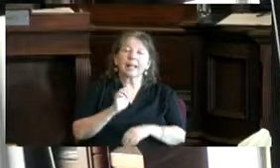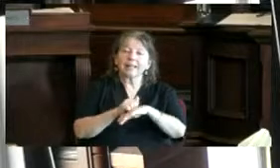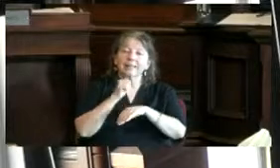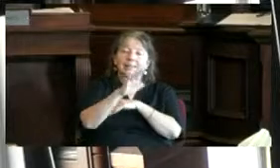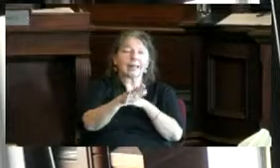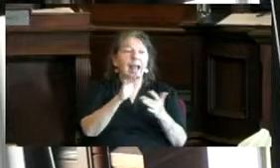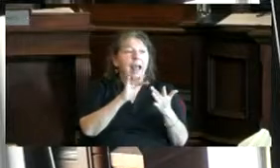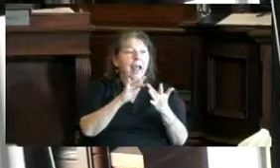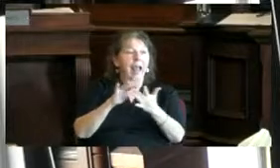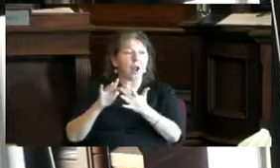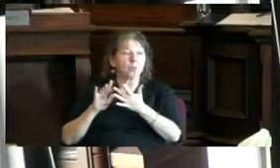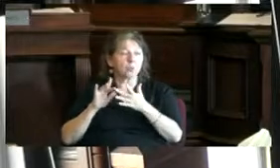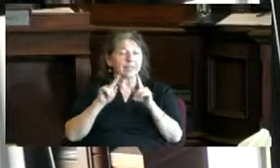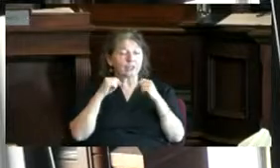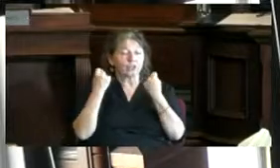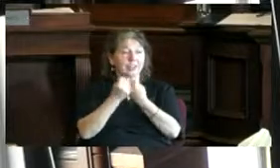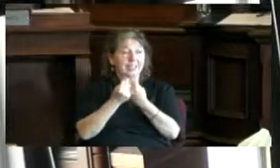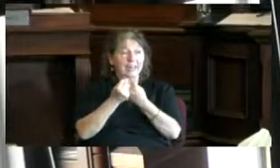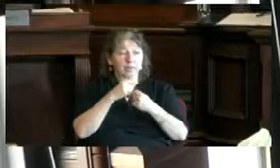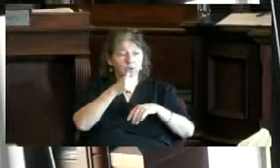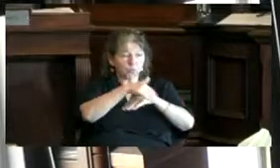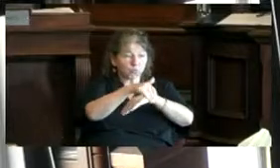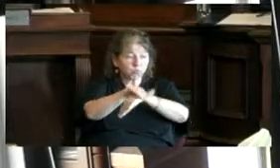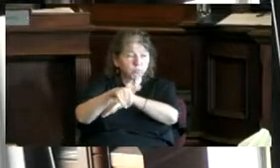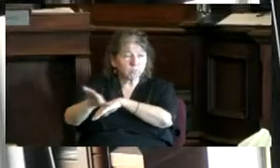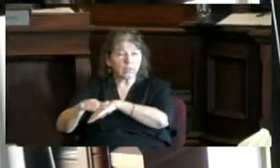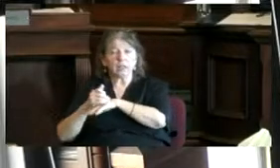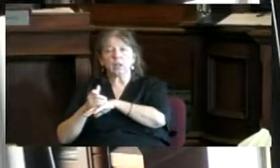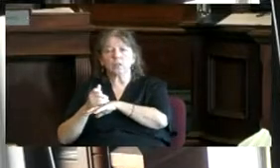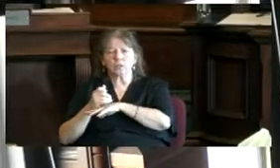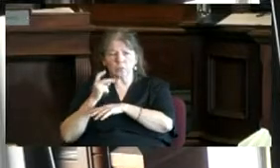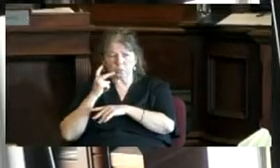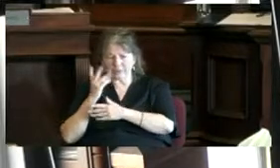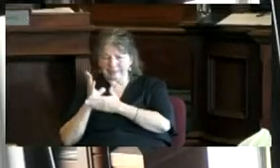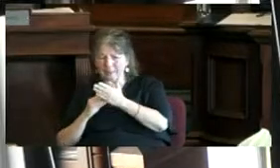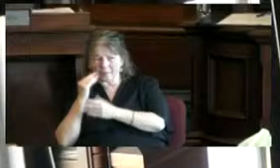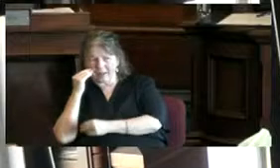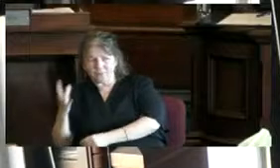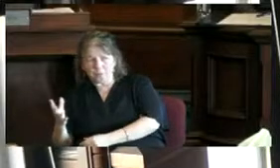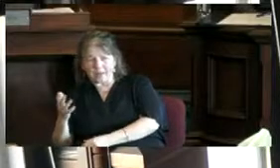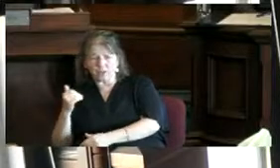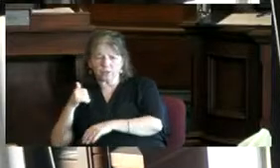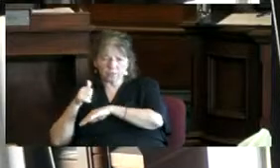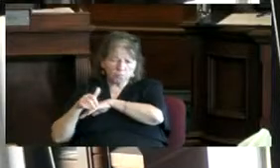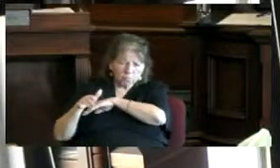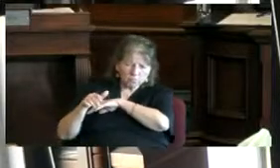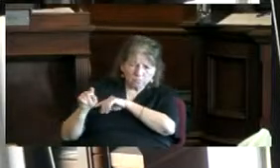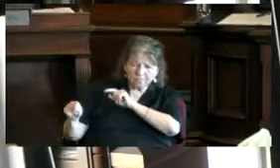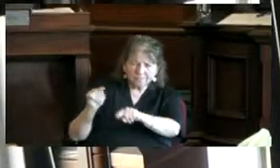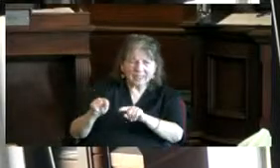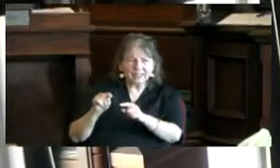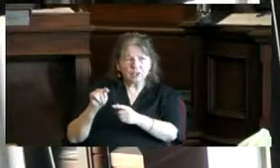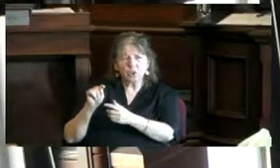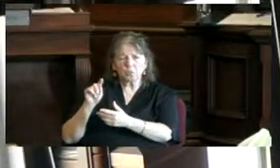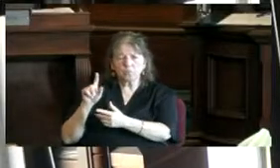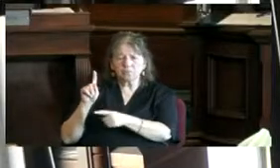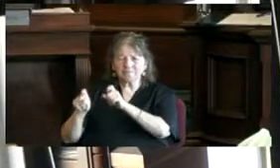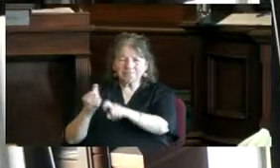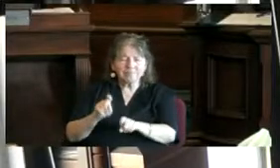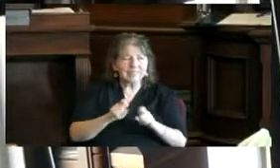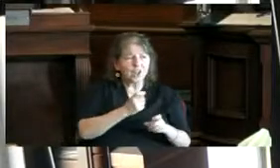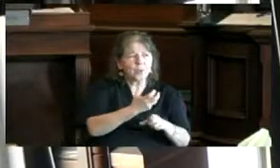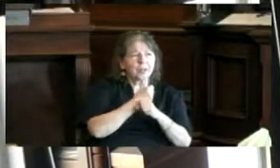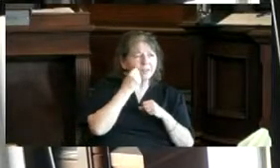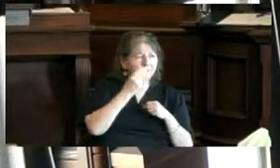team members to follow up on some of the data that has been received through our community partners, and partnering with